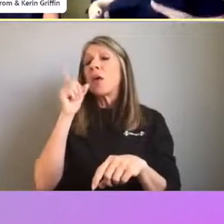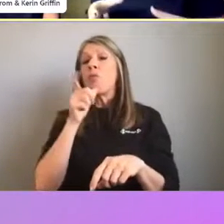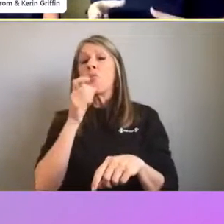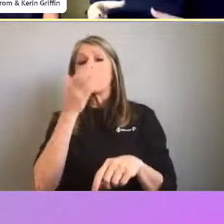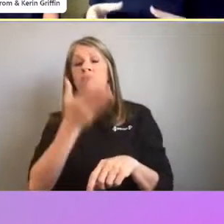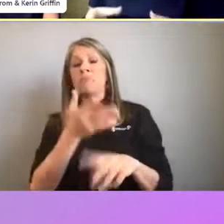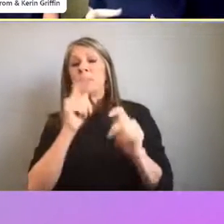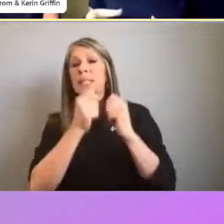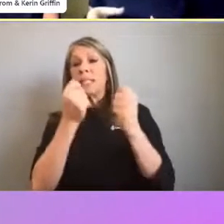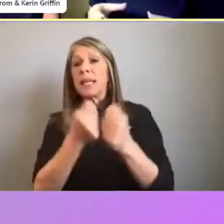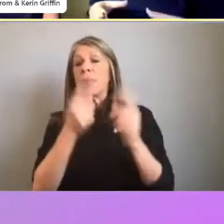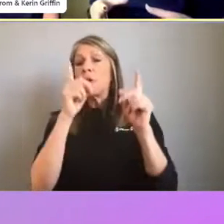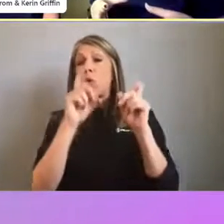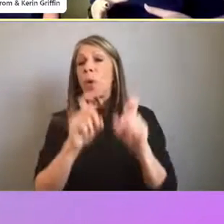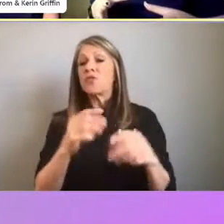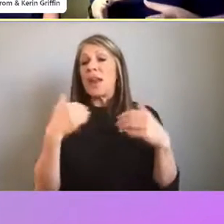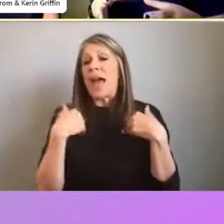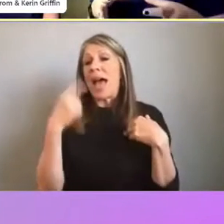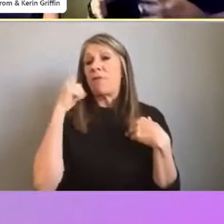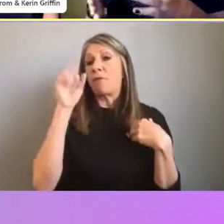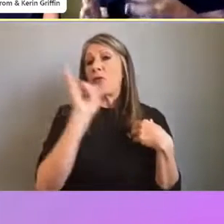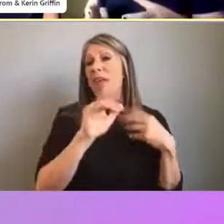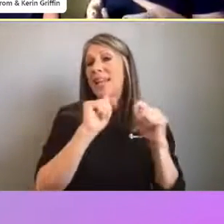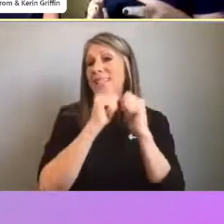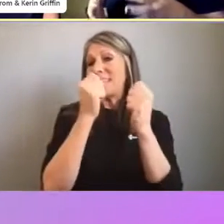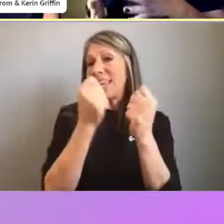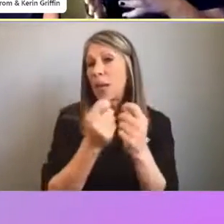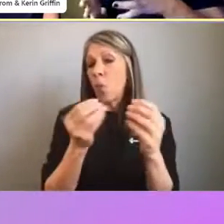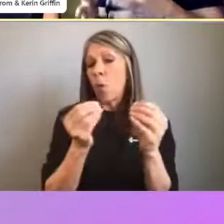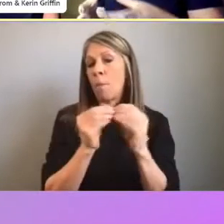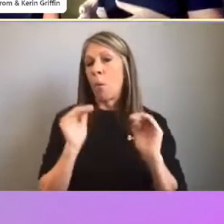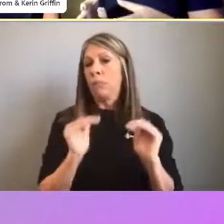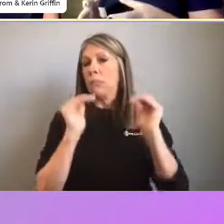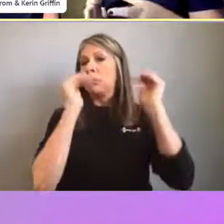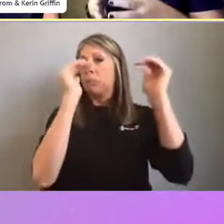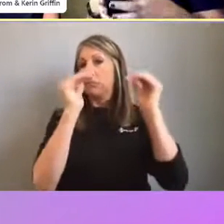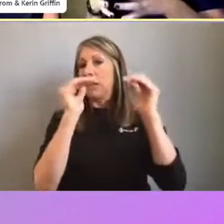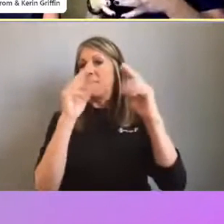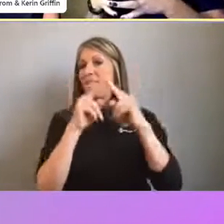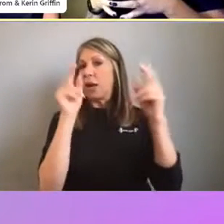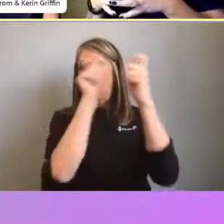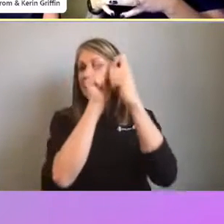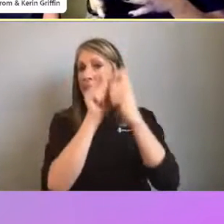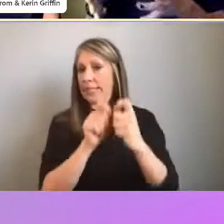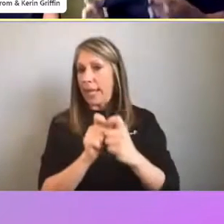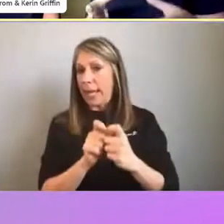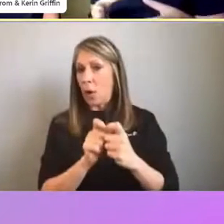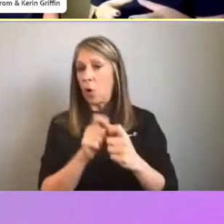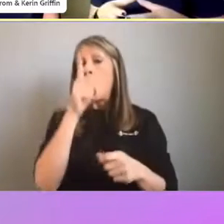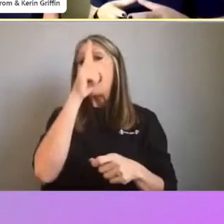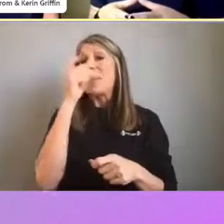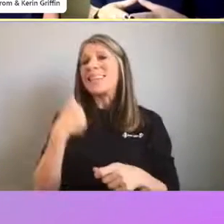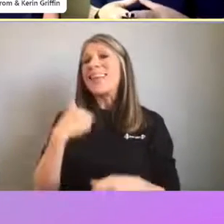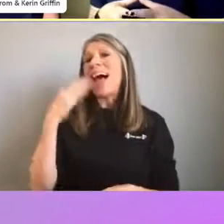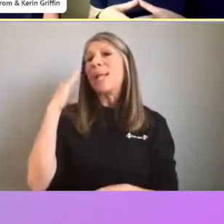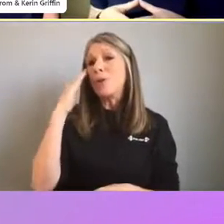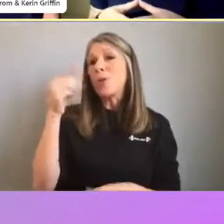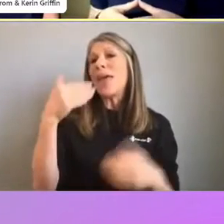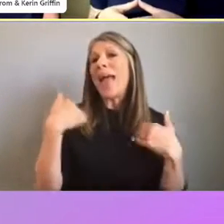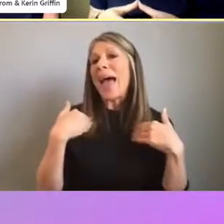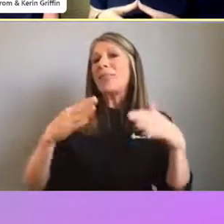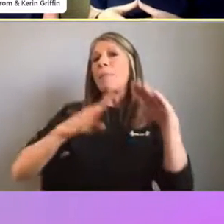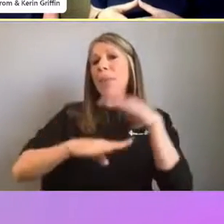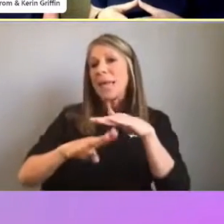the questions I had for this team were a little more elevated and very detailed because I knew that they had the basics